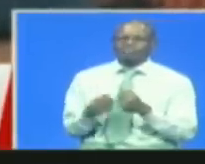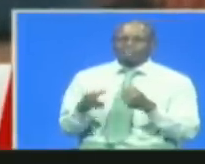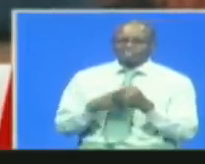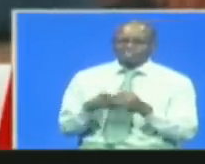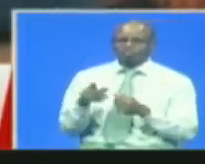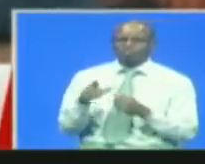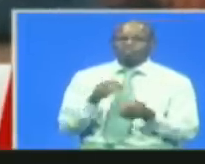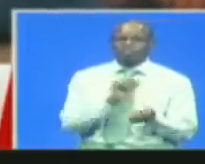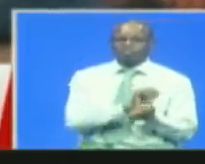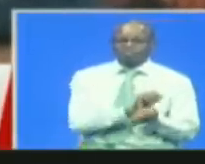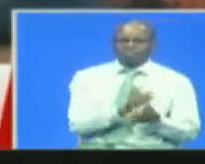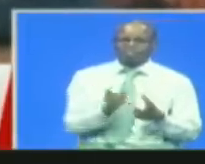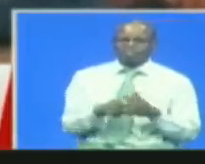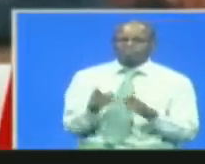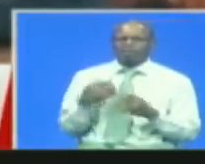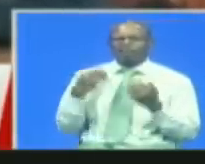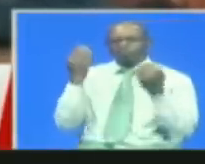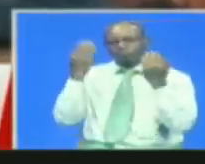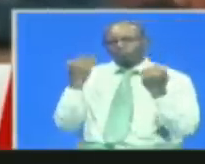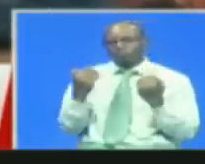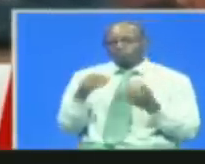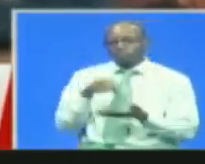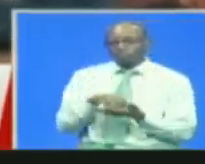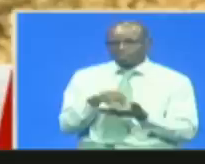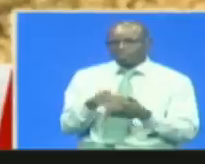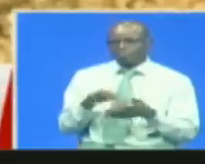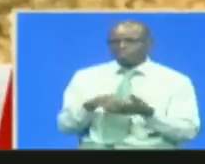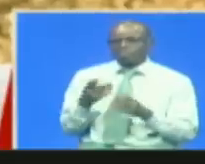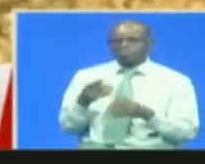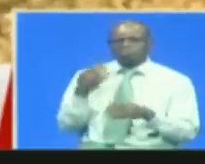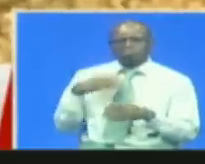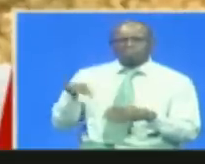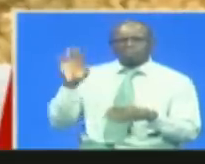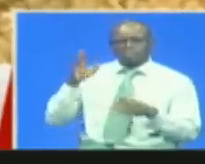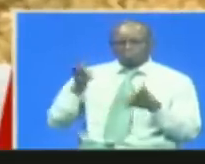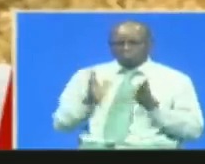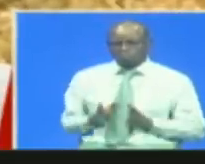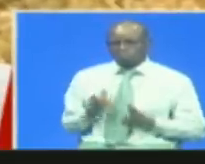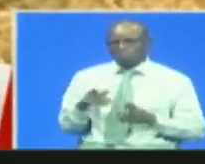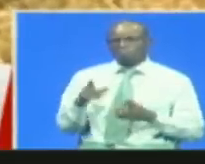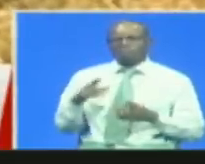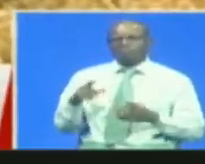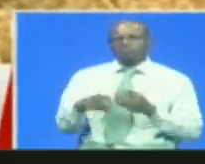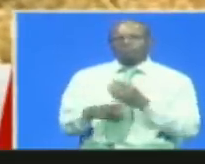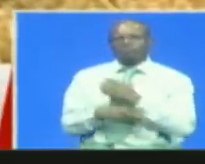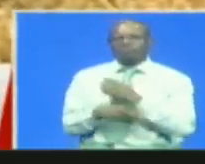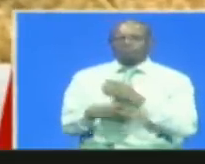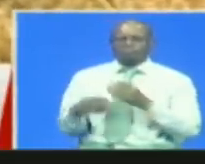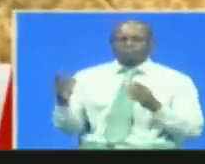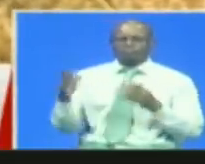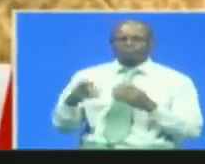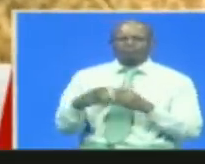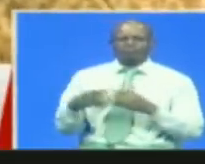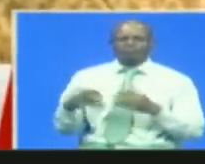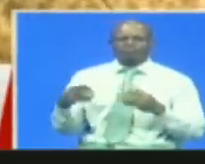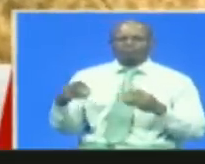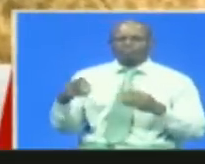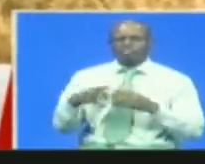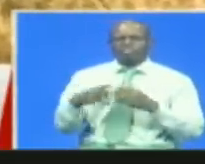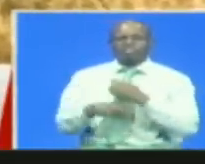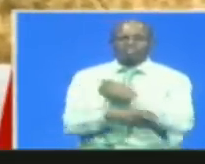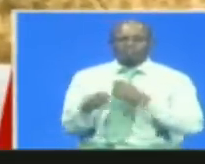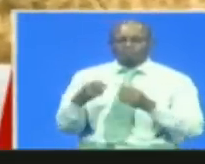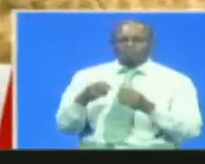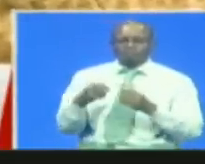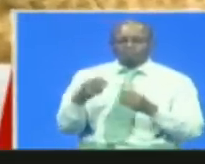court case where he is accused of swindling a Brazilian national 23 million shillings in a gold export scheme. The